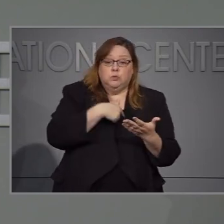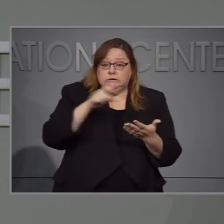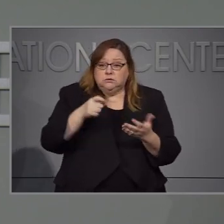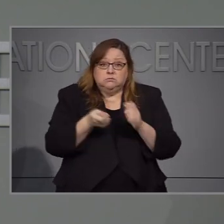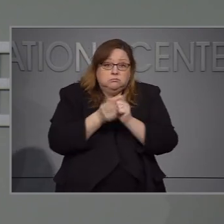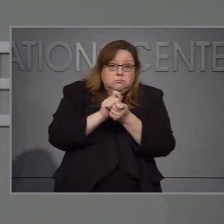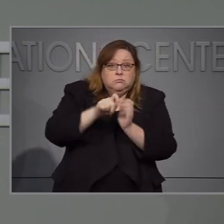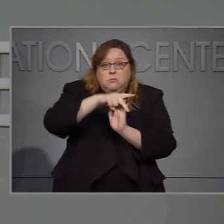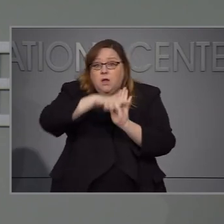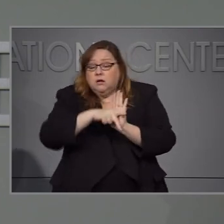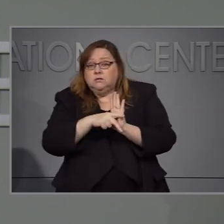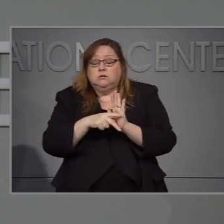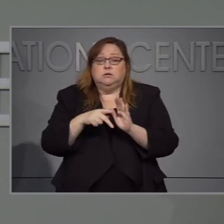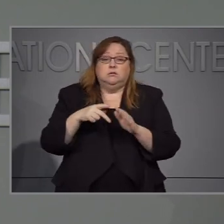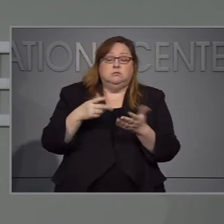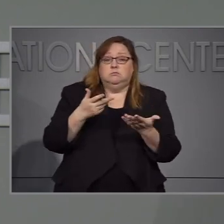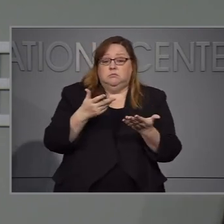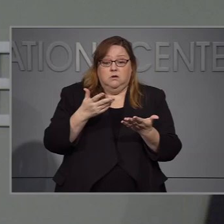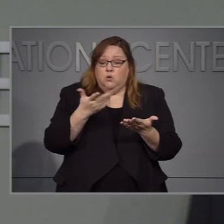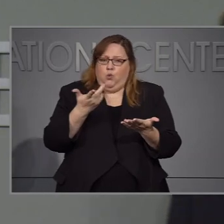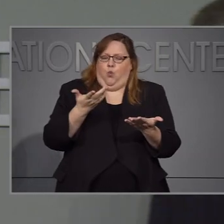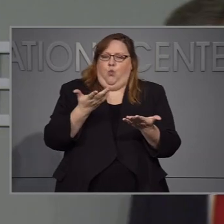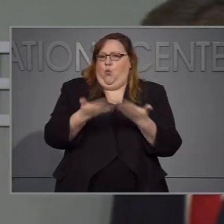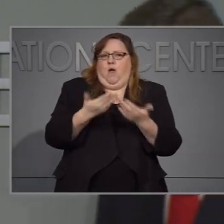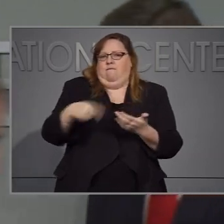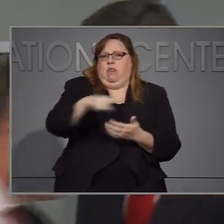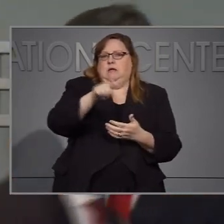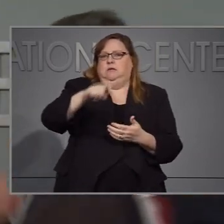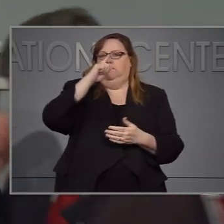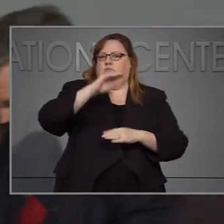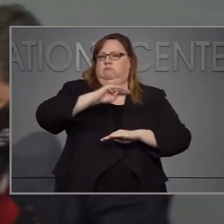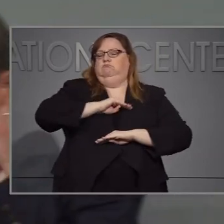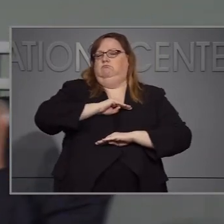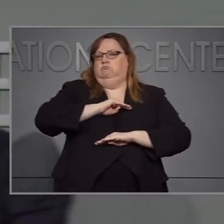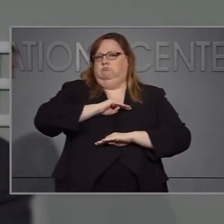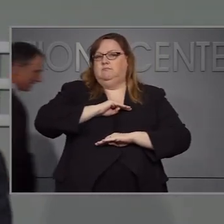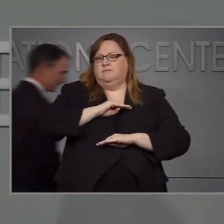or other things needed to meet the needs of our teachers. Thank you.